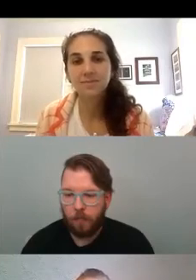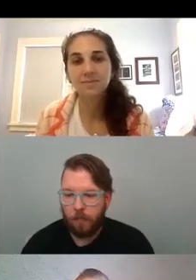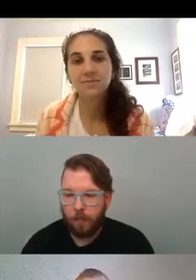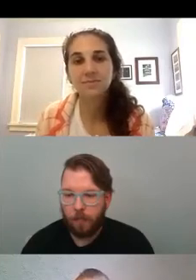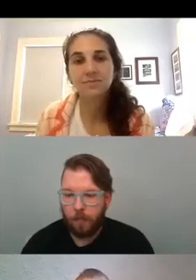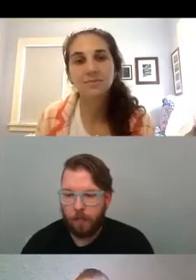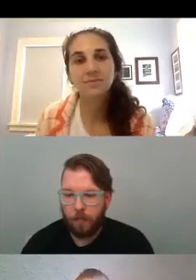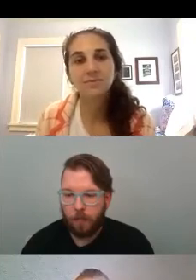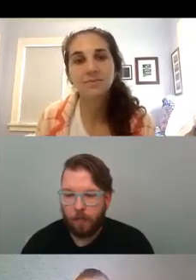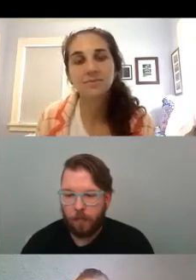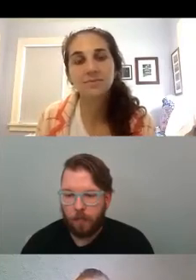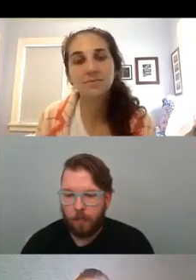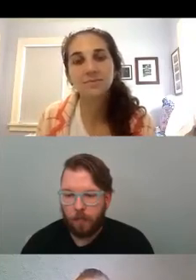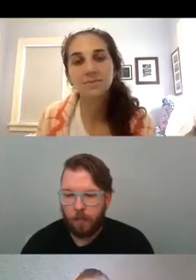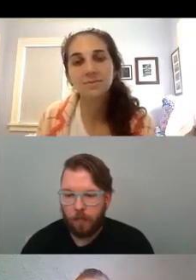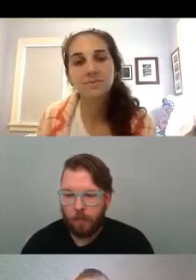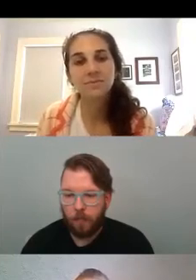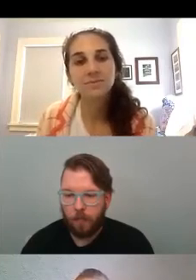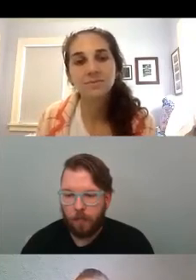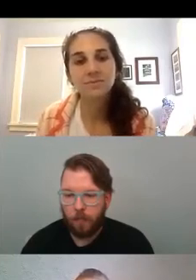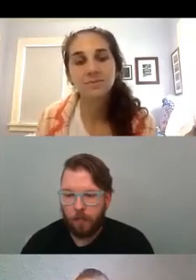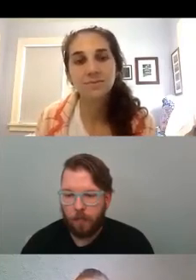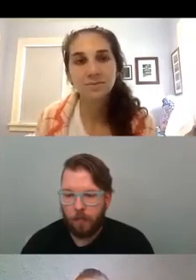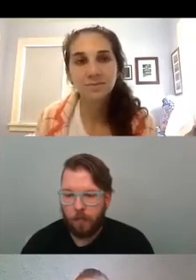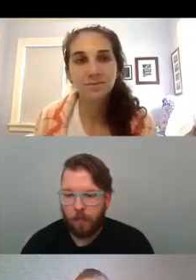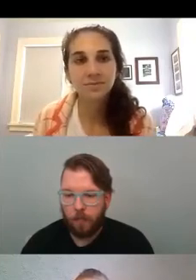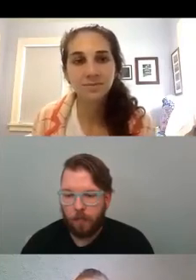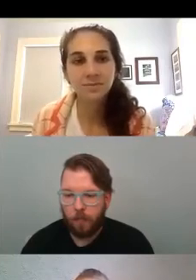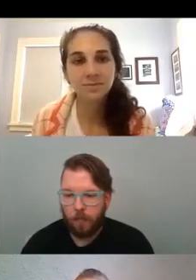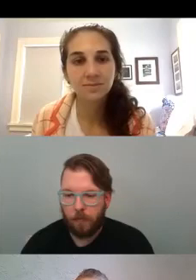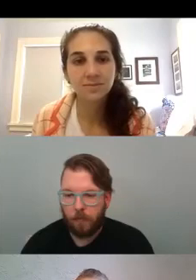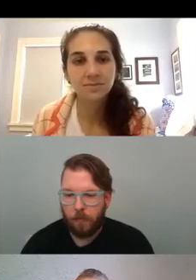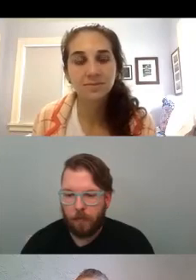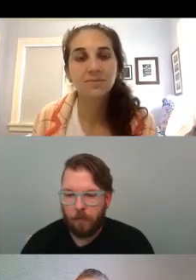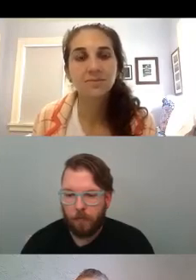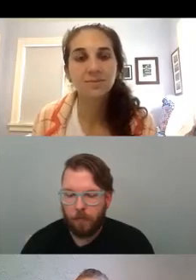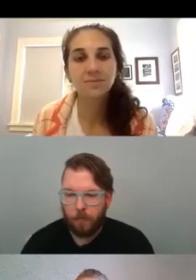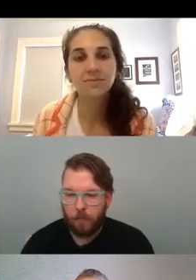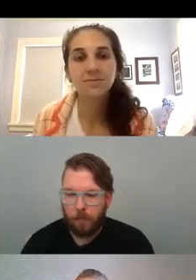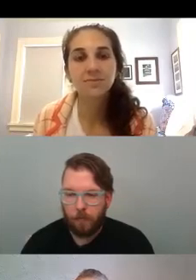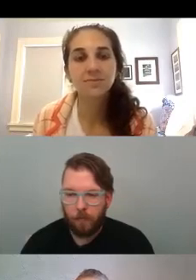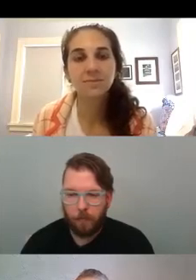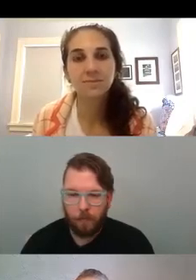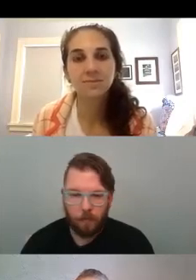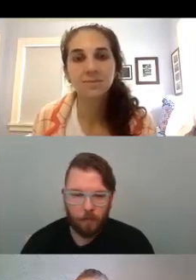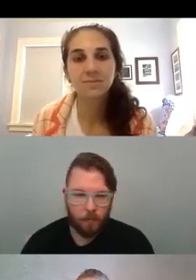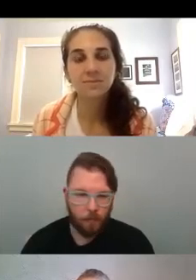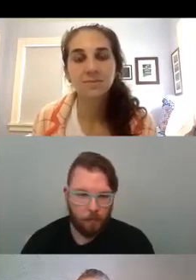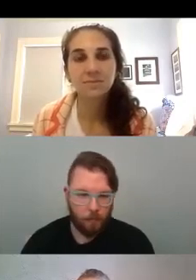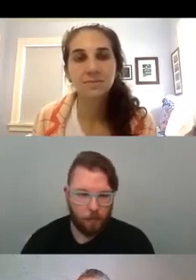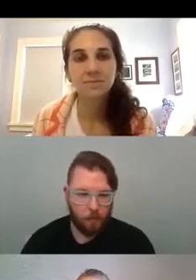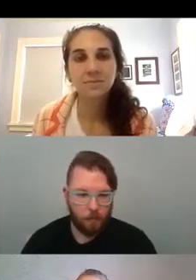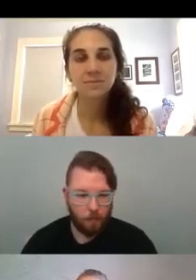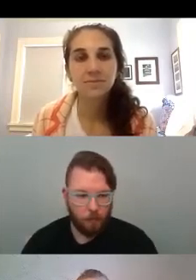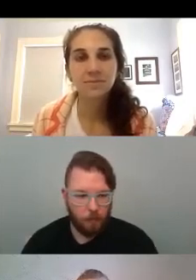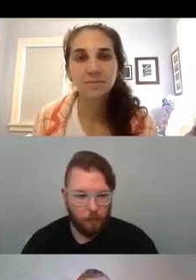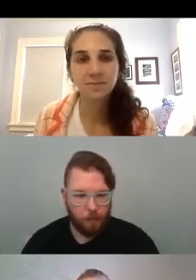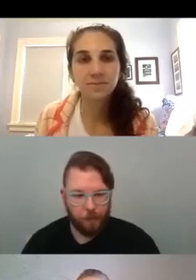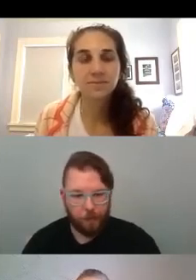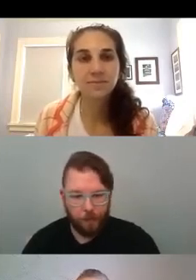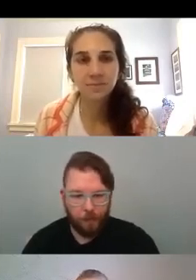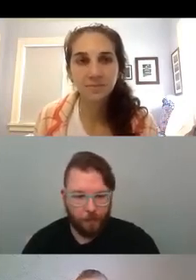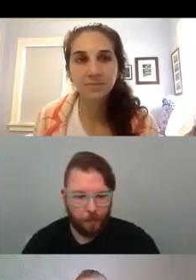of working we had established prior to March of 2020 allowed us to meaningfully pivot to